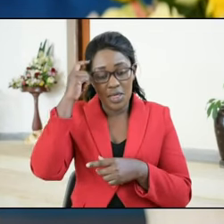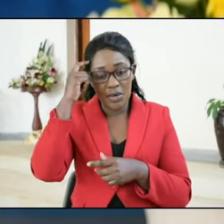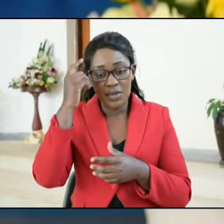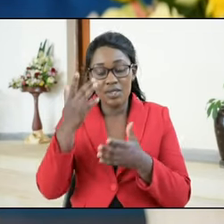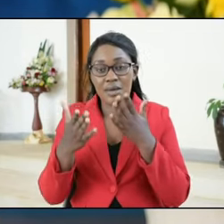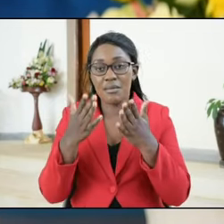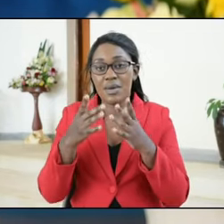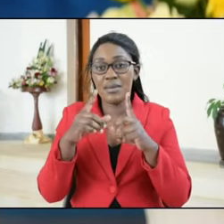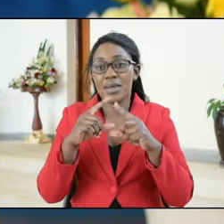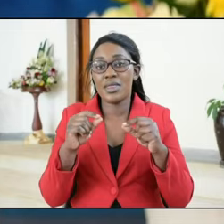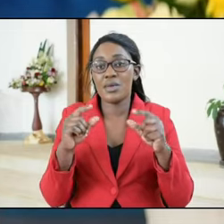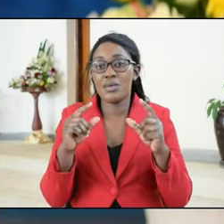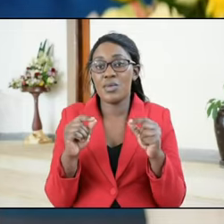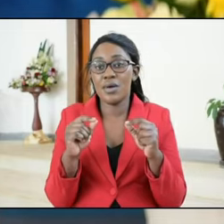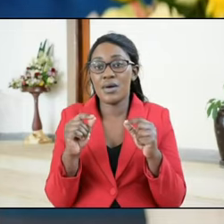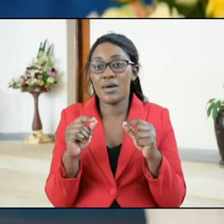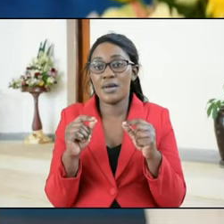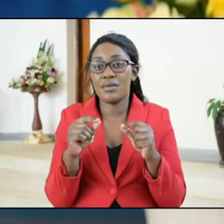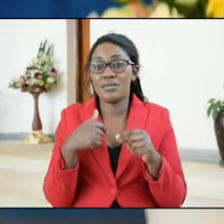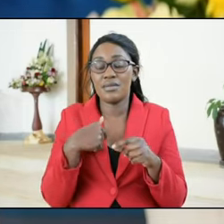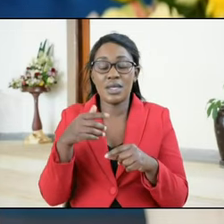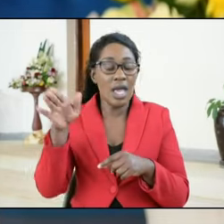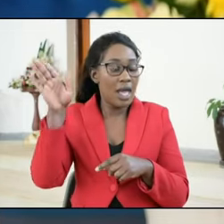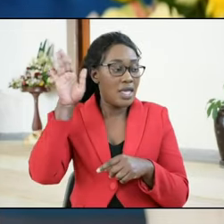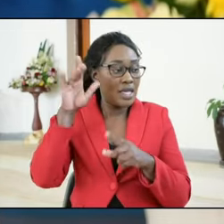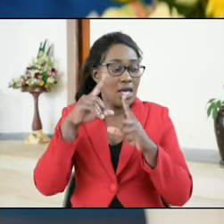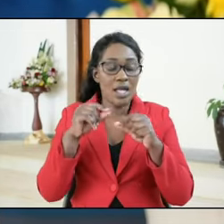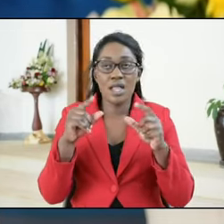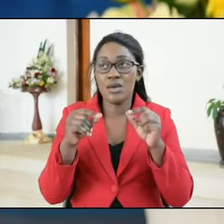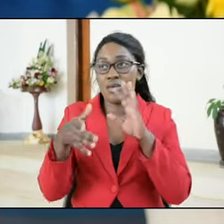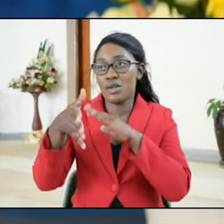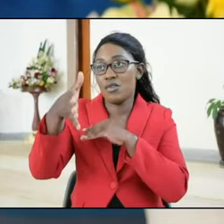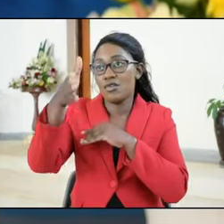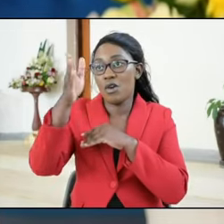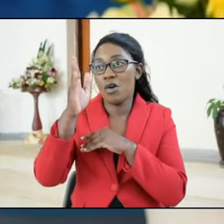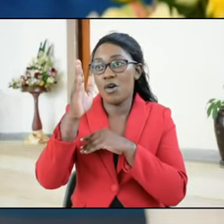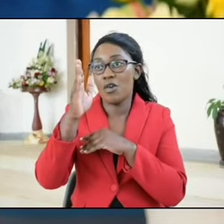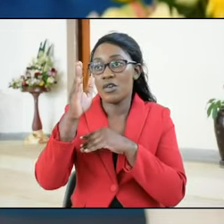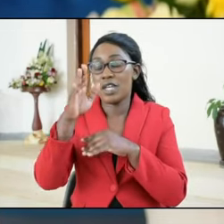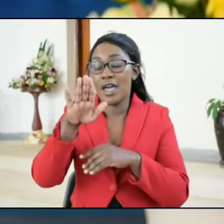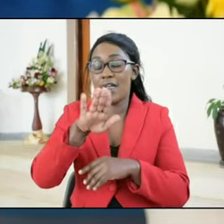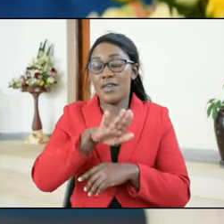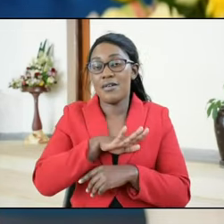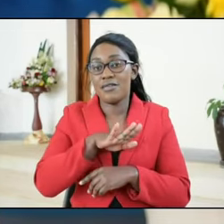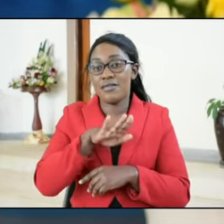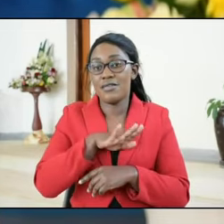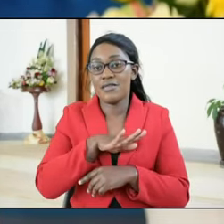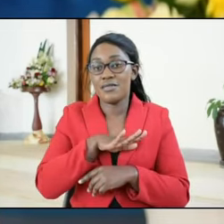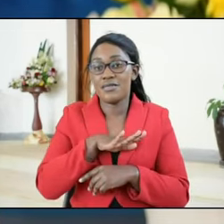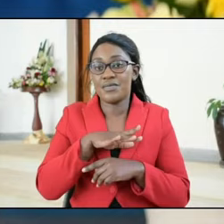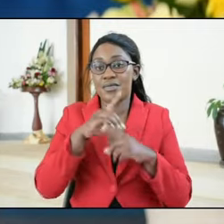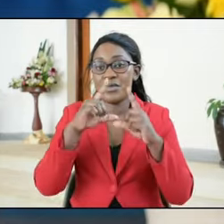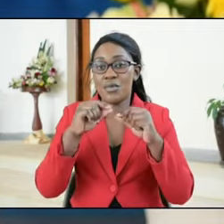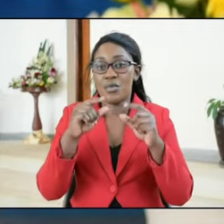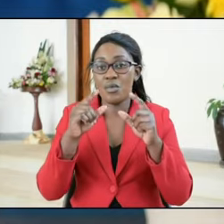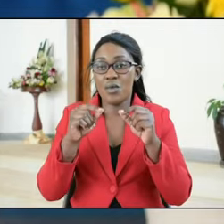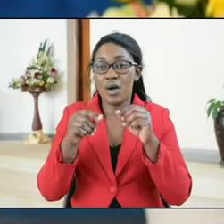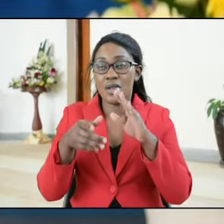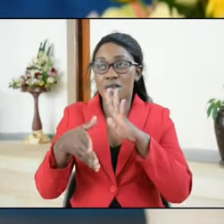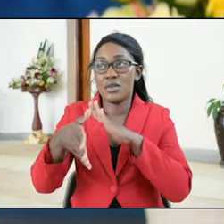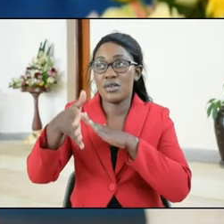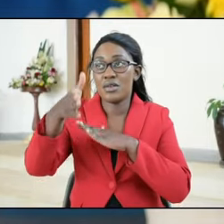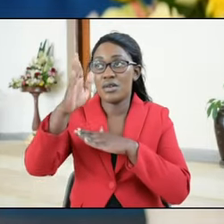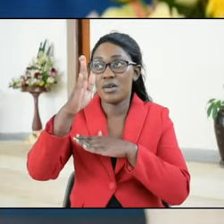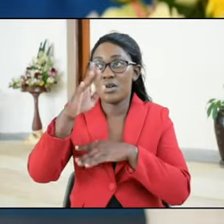the word. I hear the word of God saying, the word of God is enough. The word of God